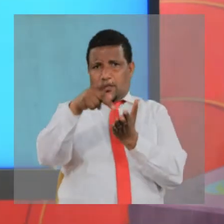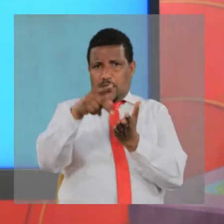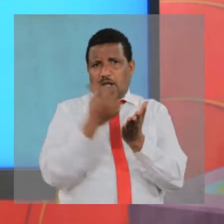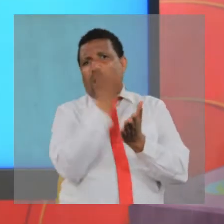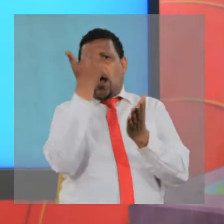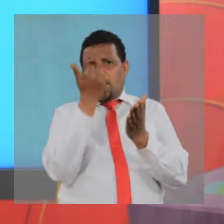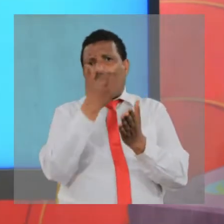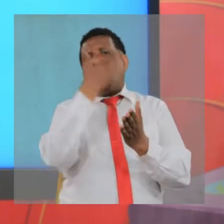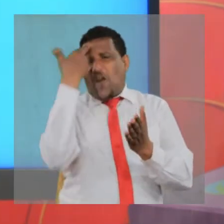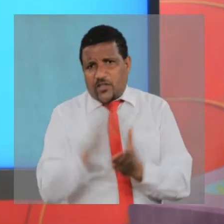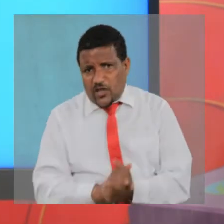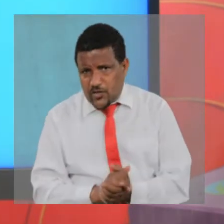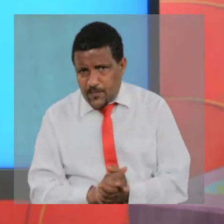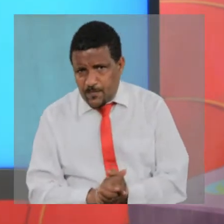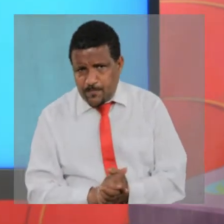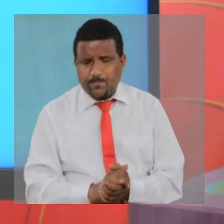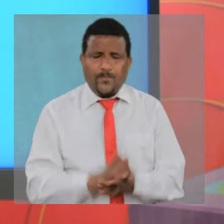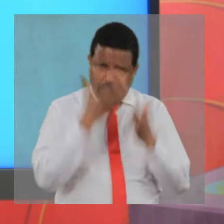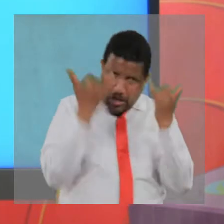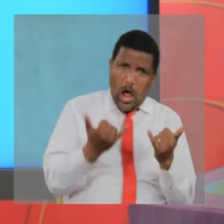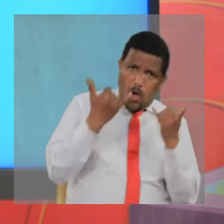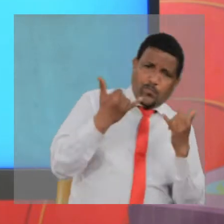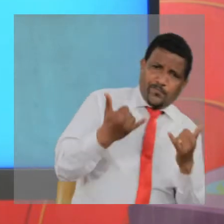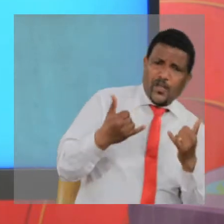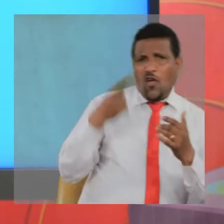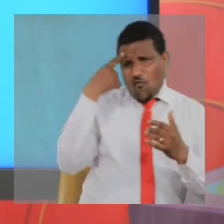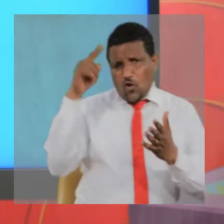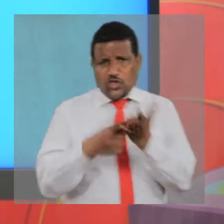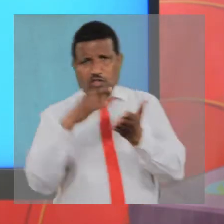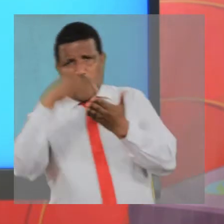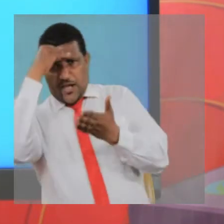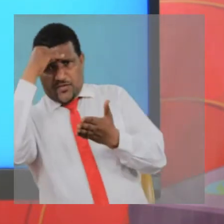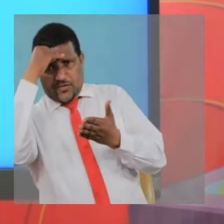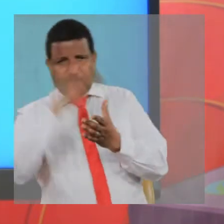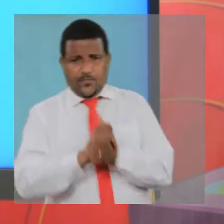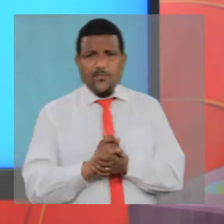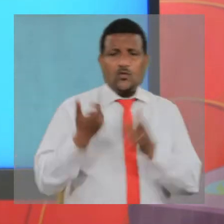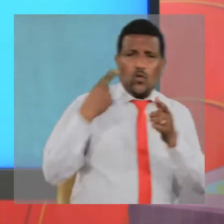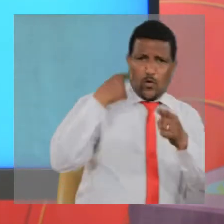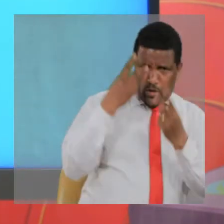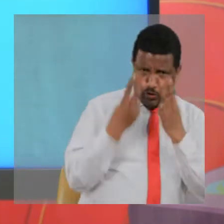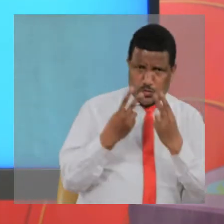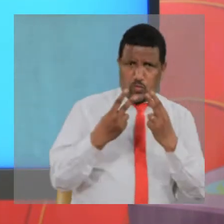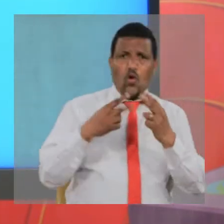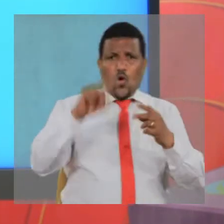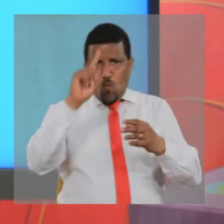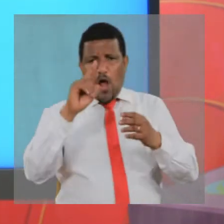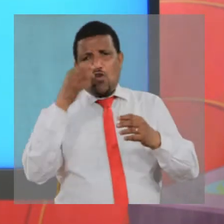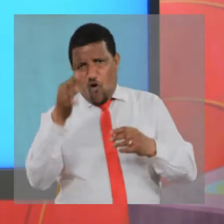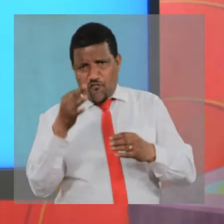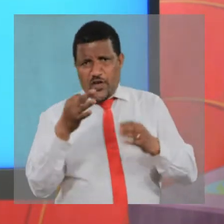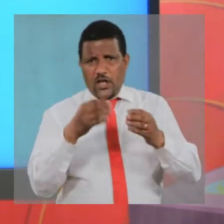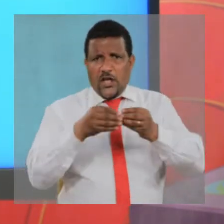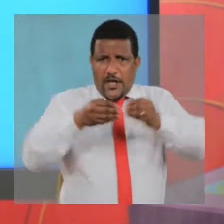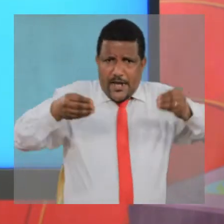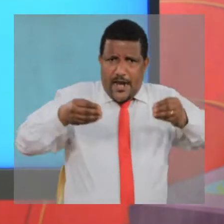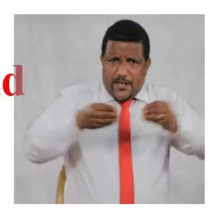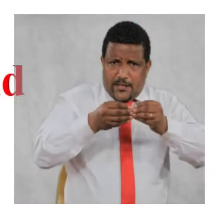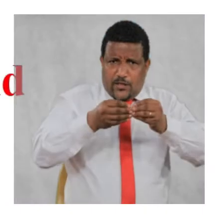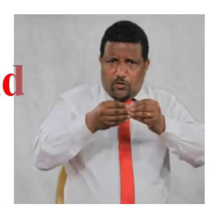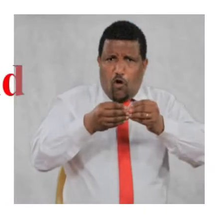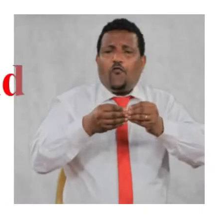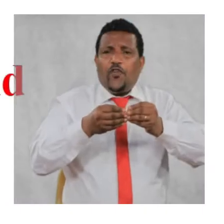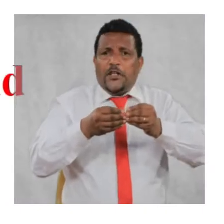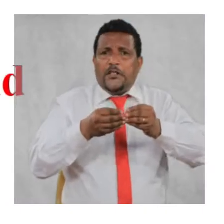factors. Now, for this lesson, we are going to see one of the elasticity of demand